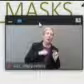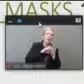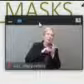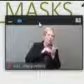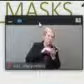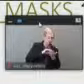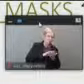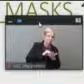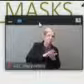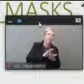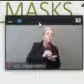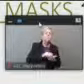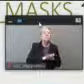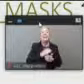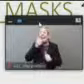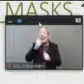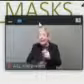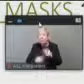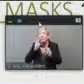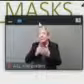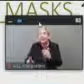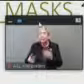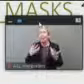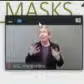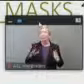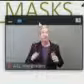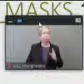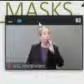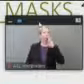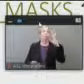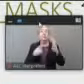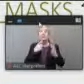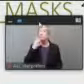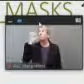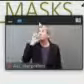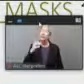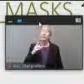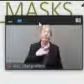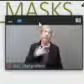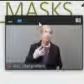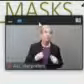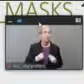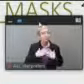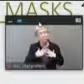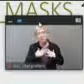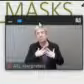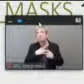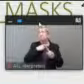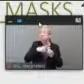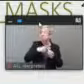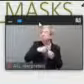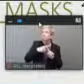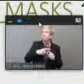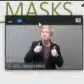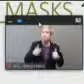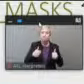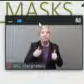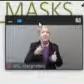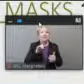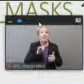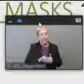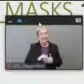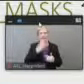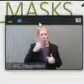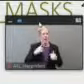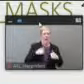spoke up and said that this is incredibly inspiring, and this is exactly why I became a